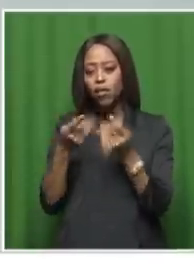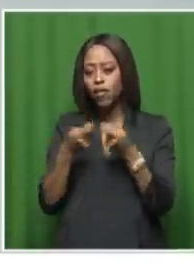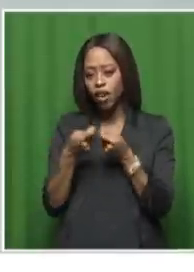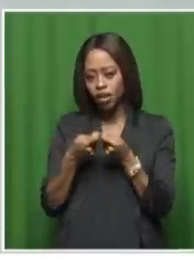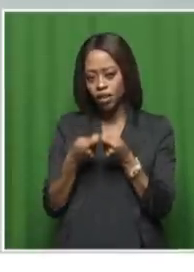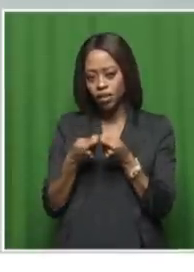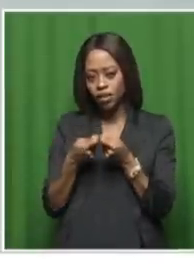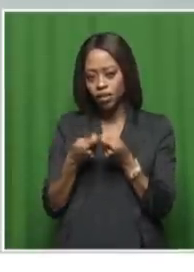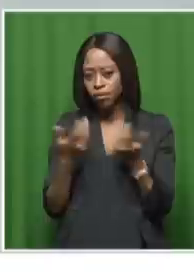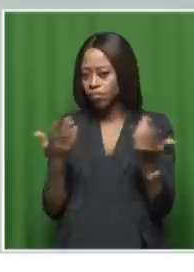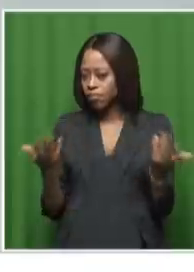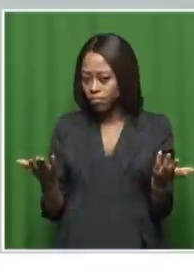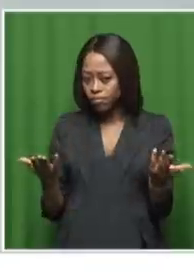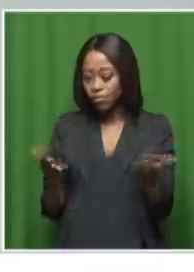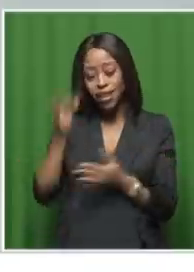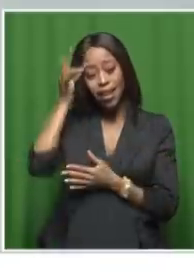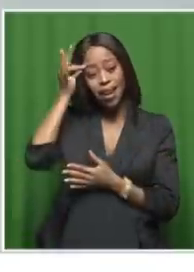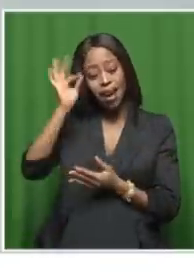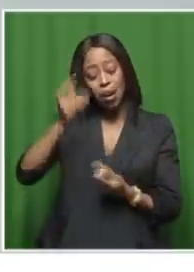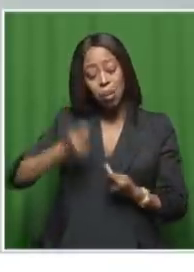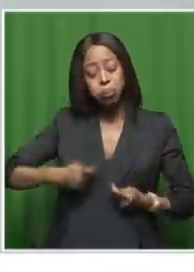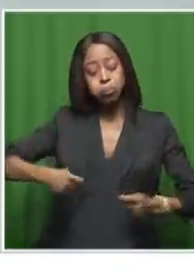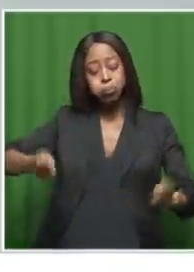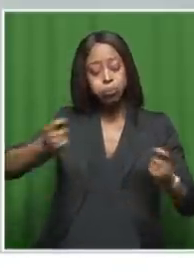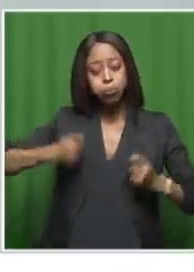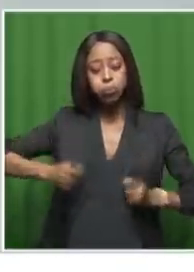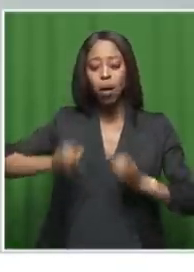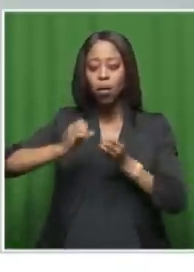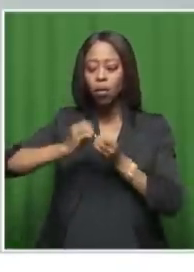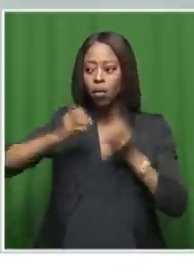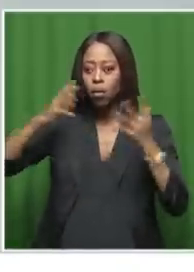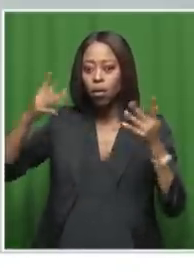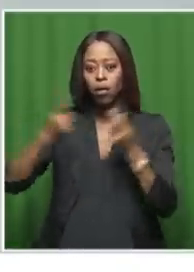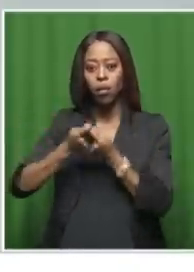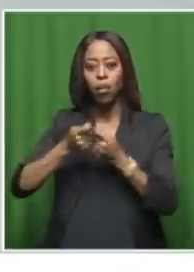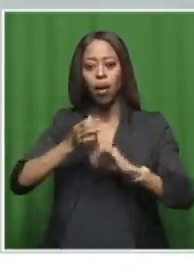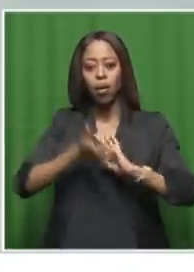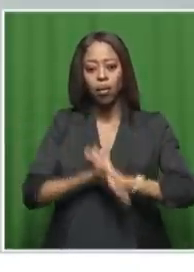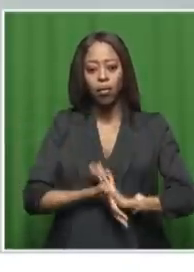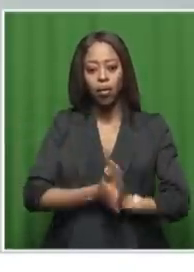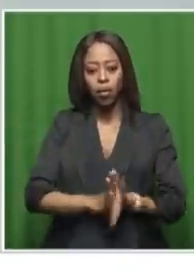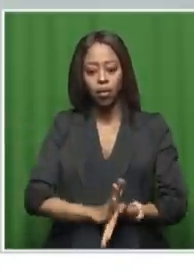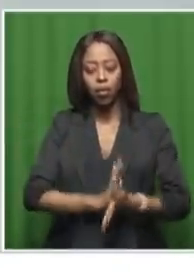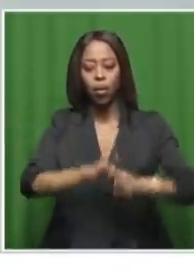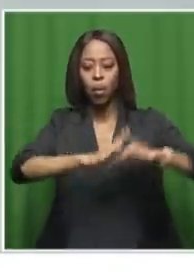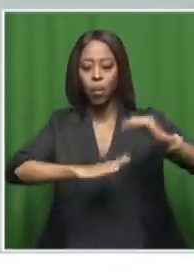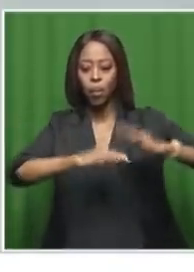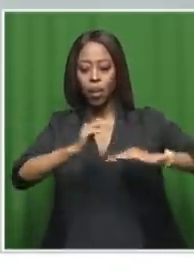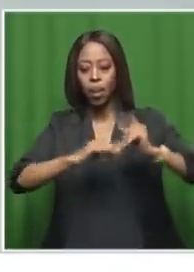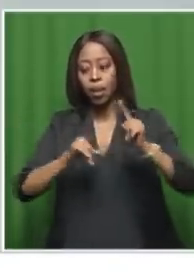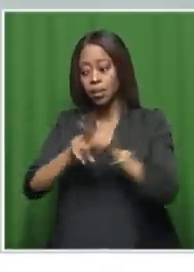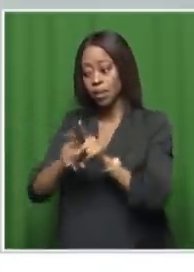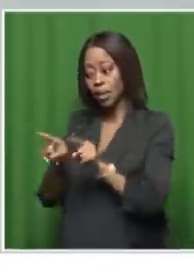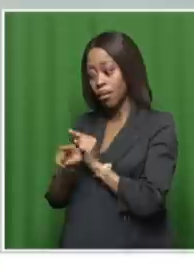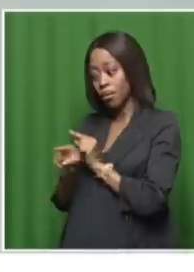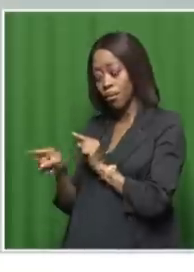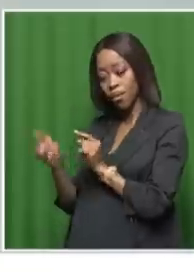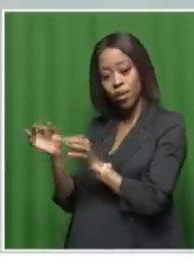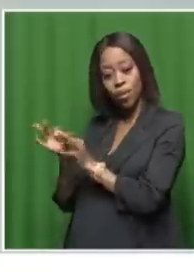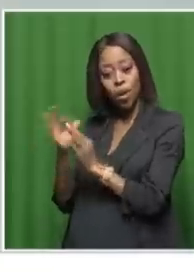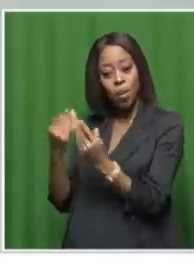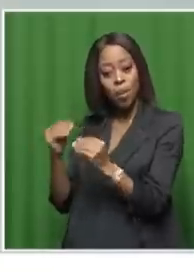Government is going to be spending billions of rands on infrastructure and the SMMEs are expecting